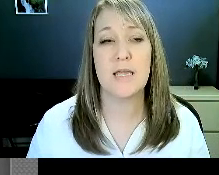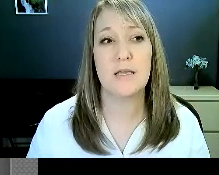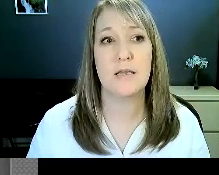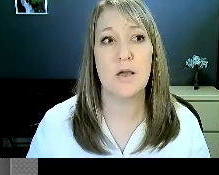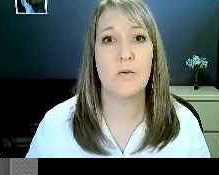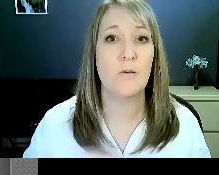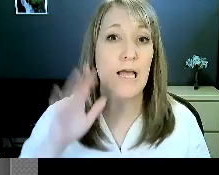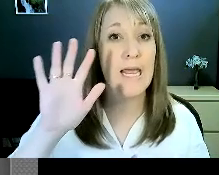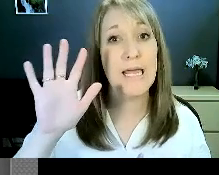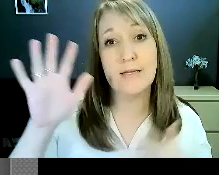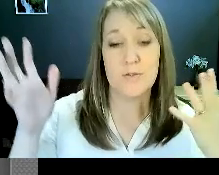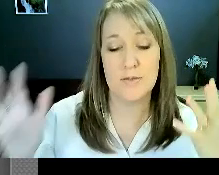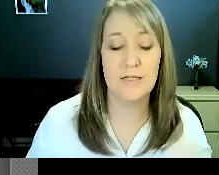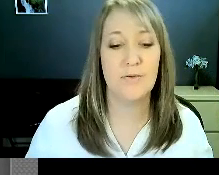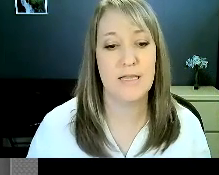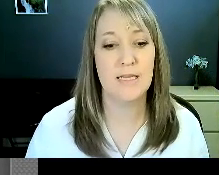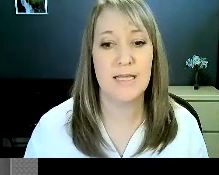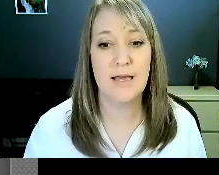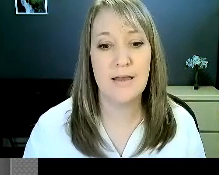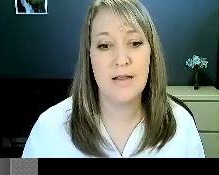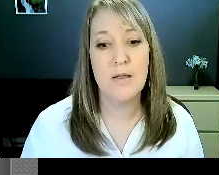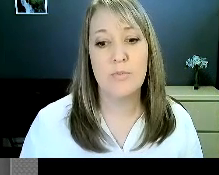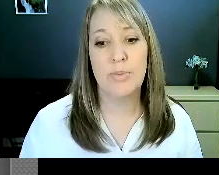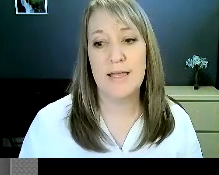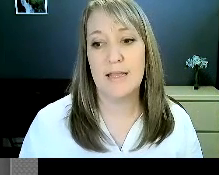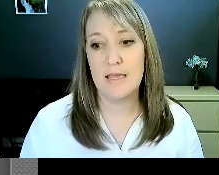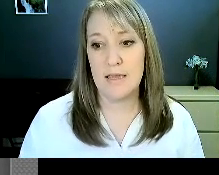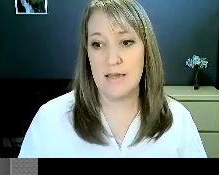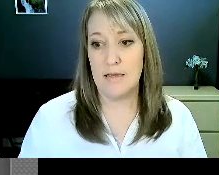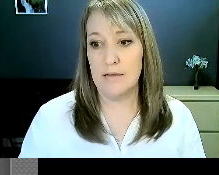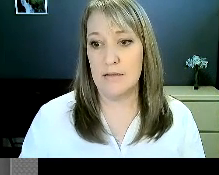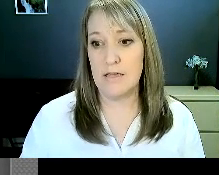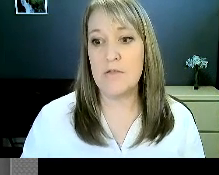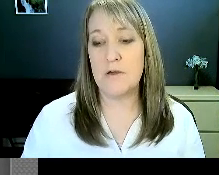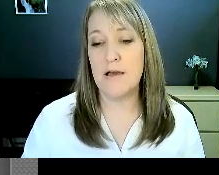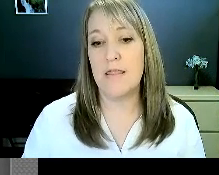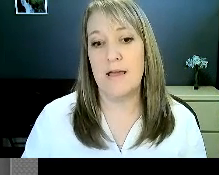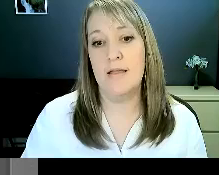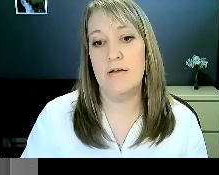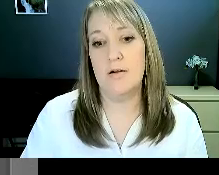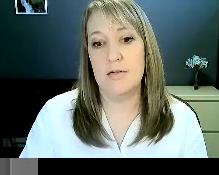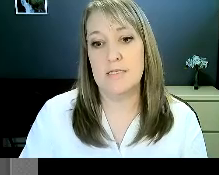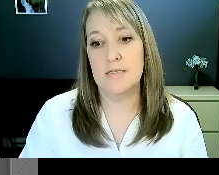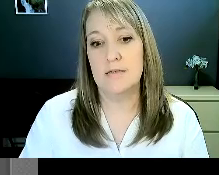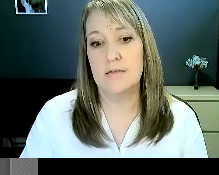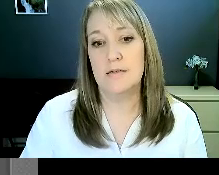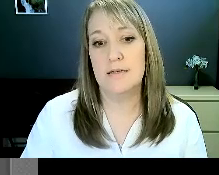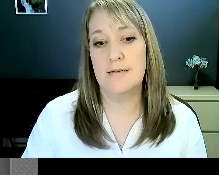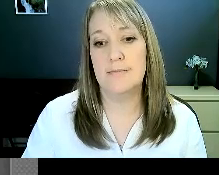sculptures like, a hand or, anything like that. But he thought that